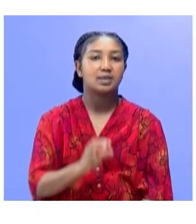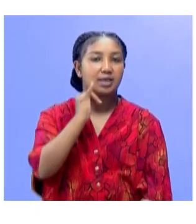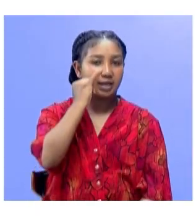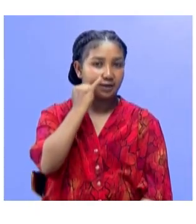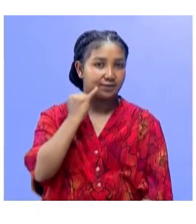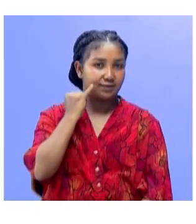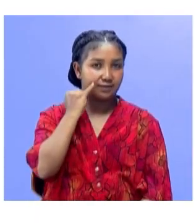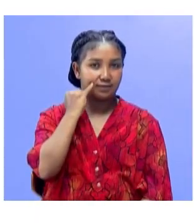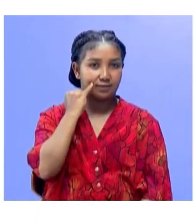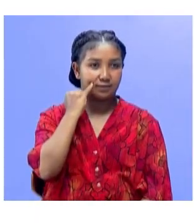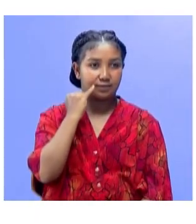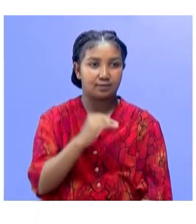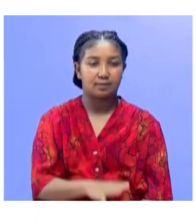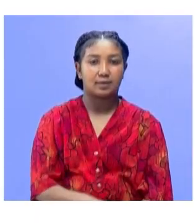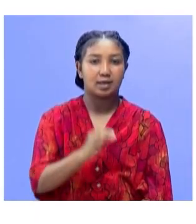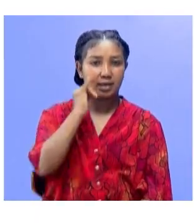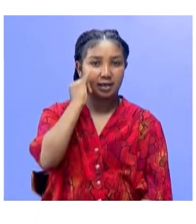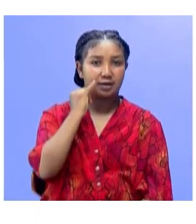if